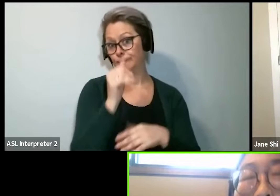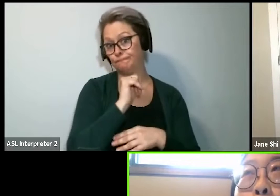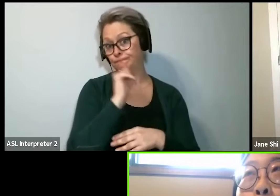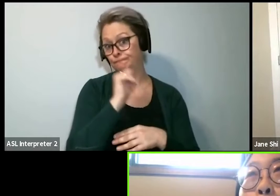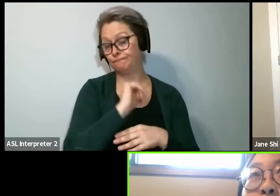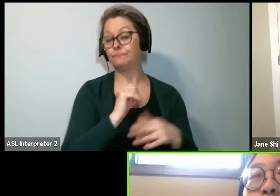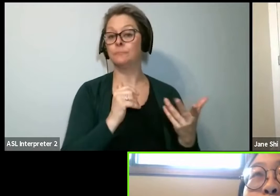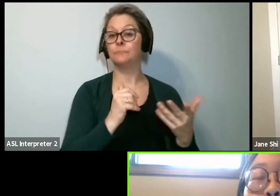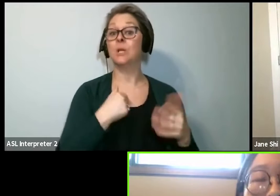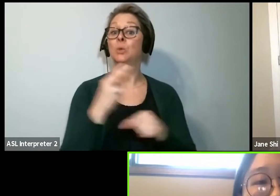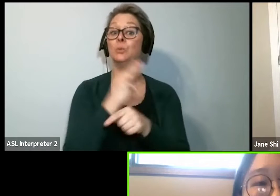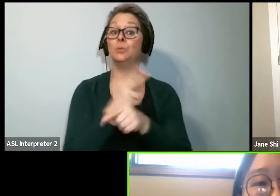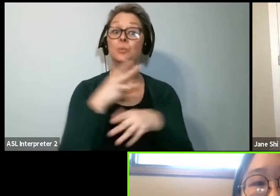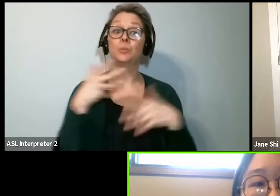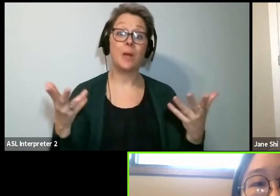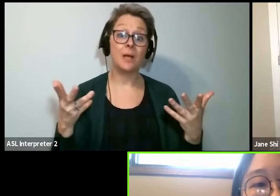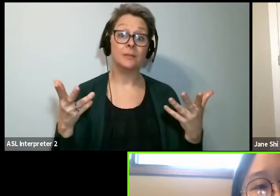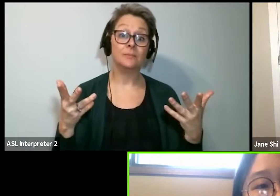it